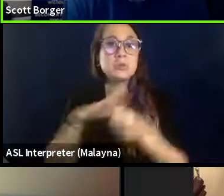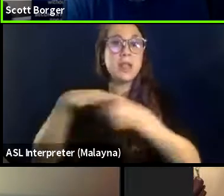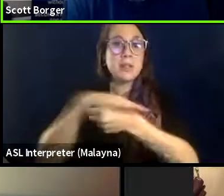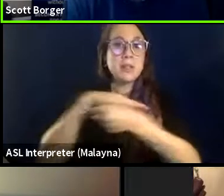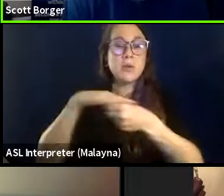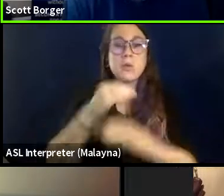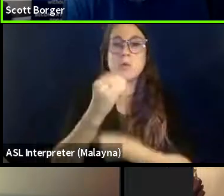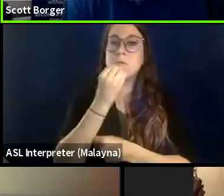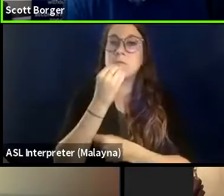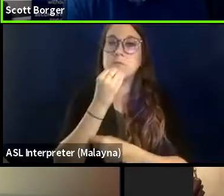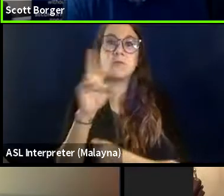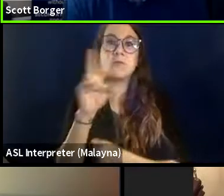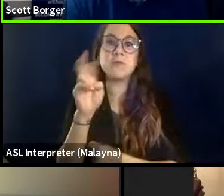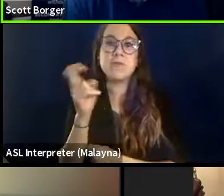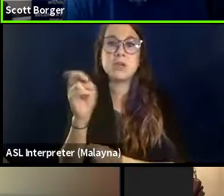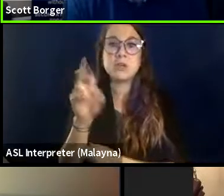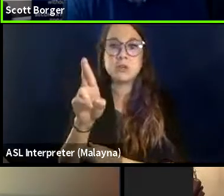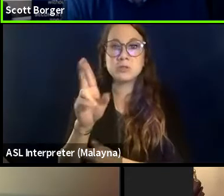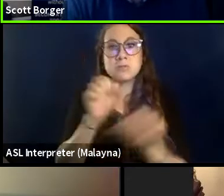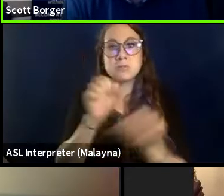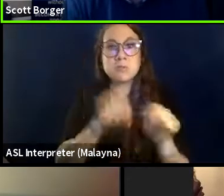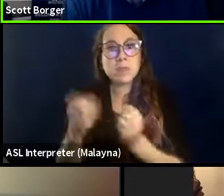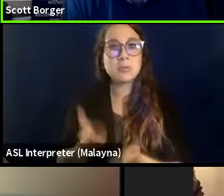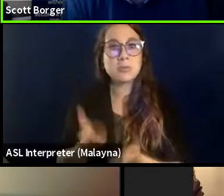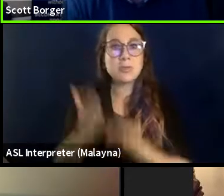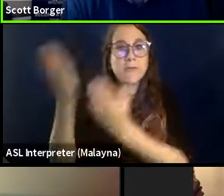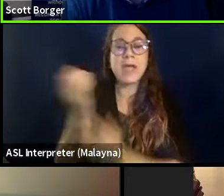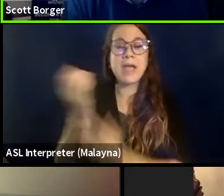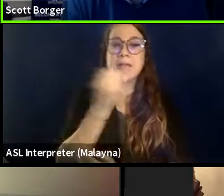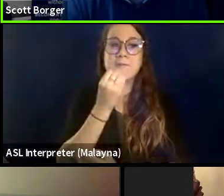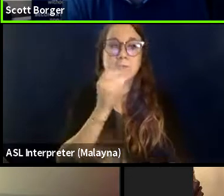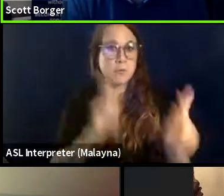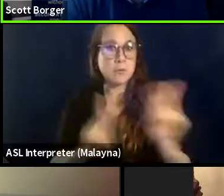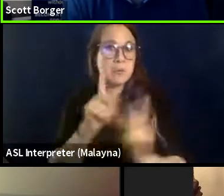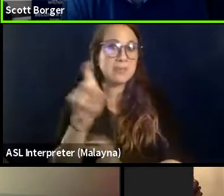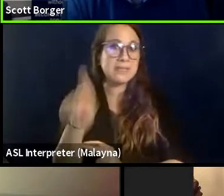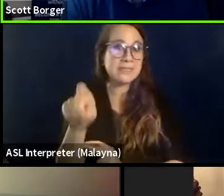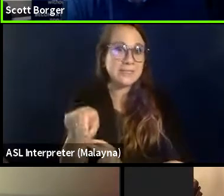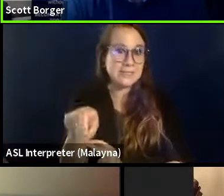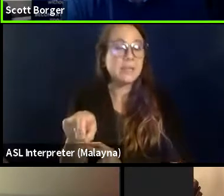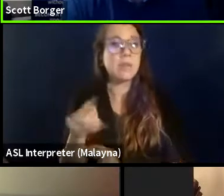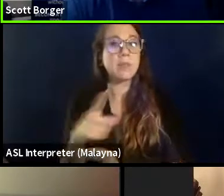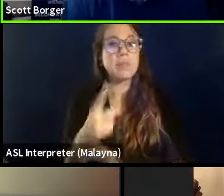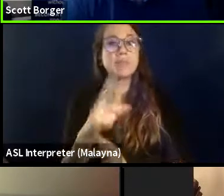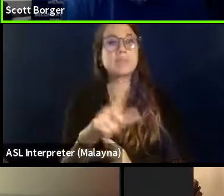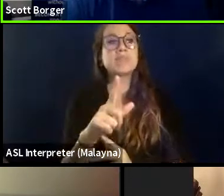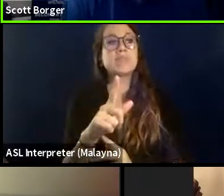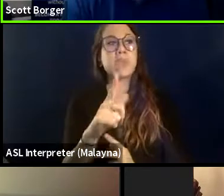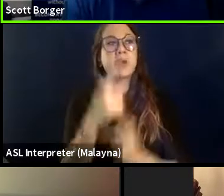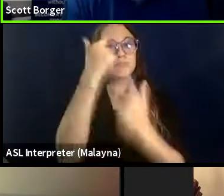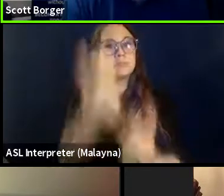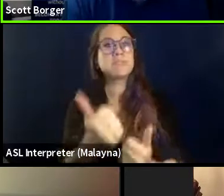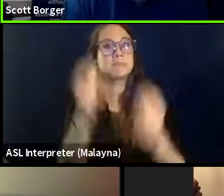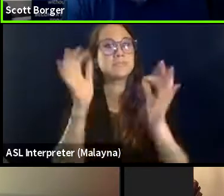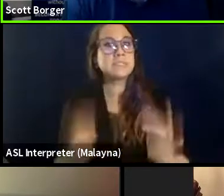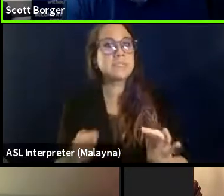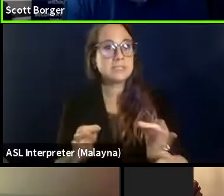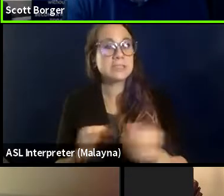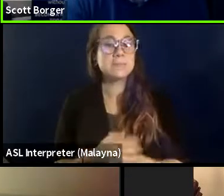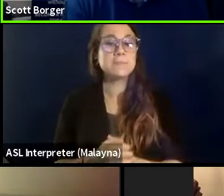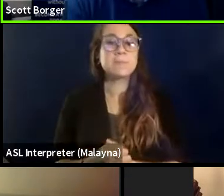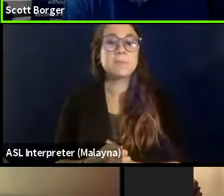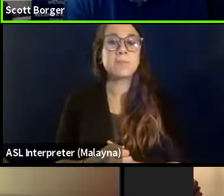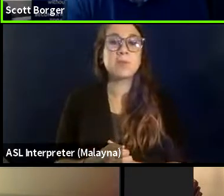able to provide food for those that are in need with the dignity of choice. And so we are continue to grow and